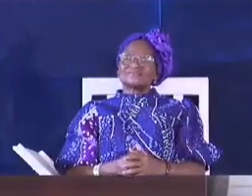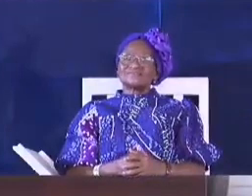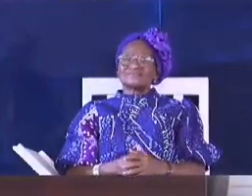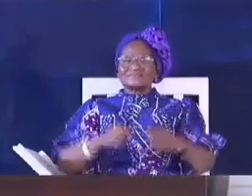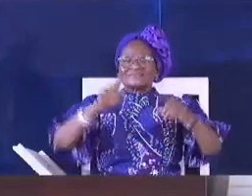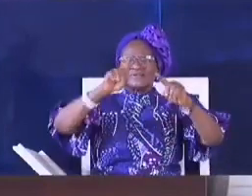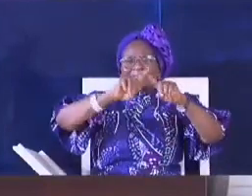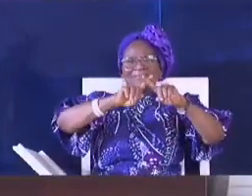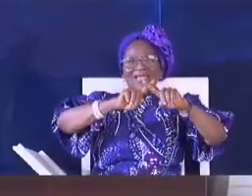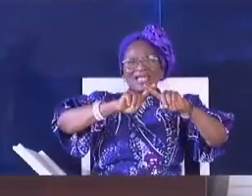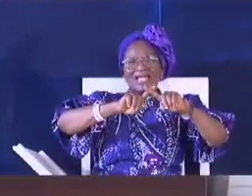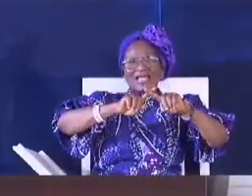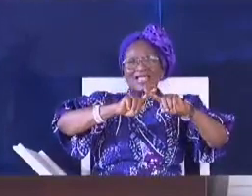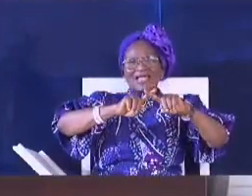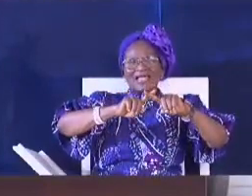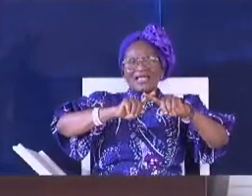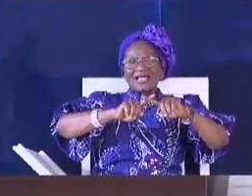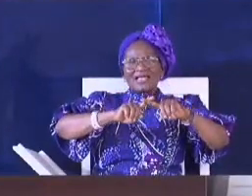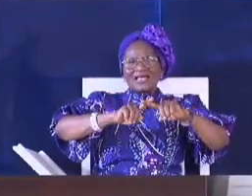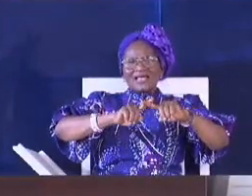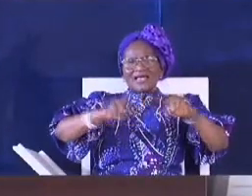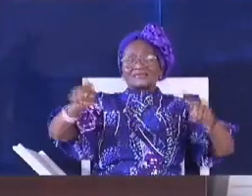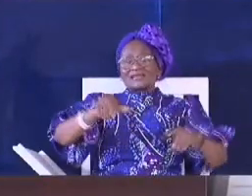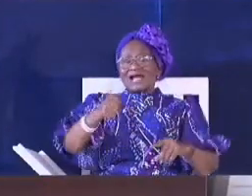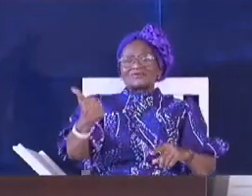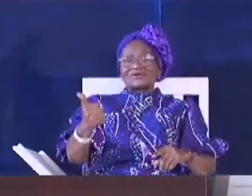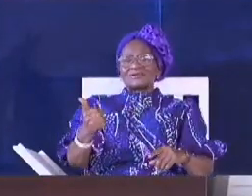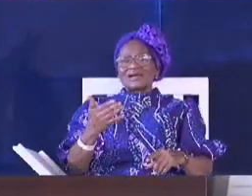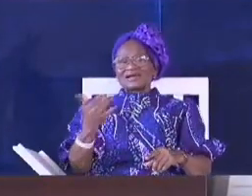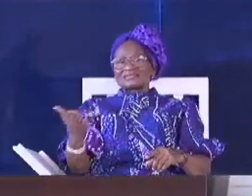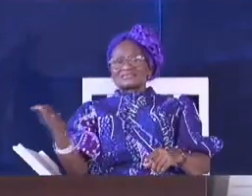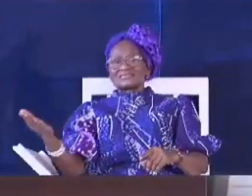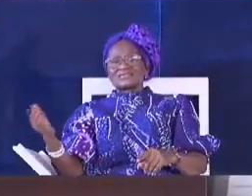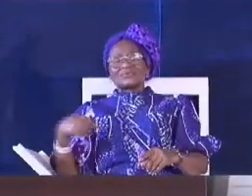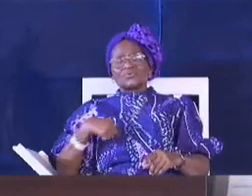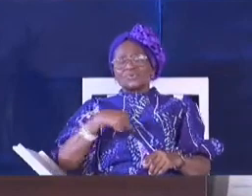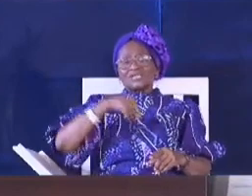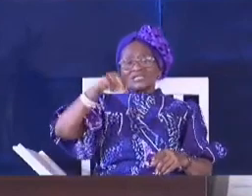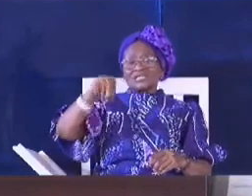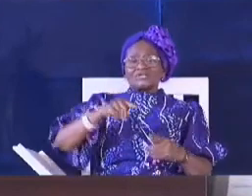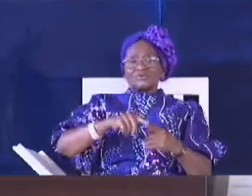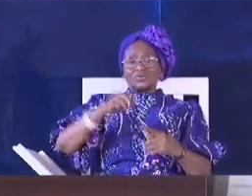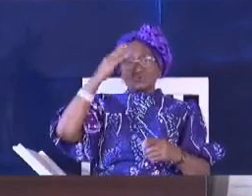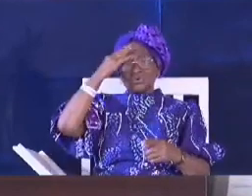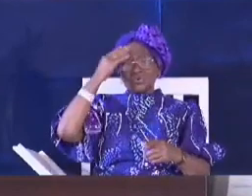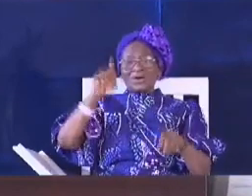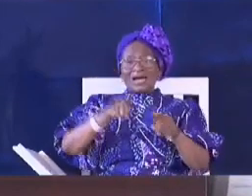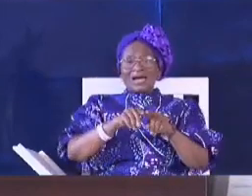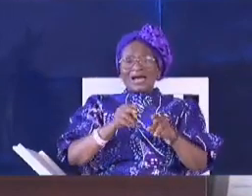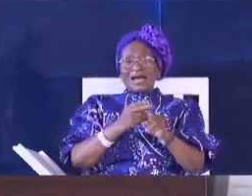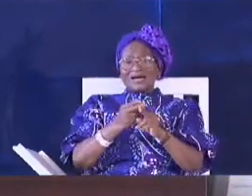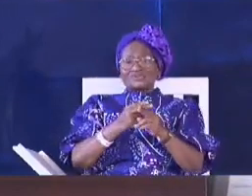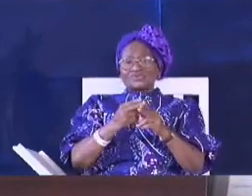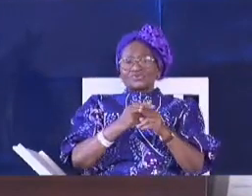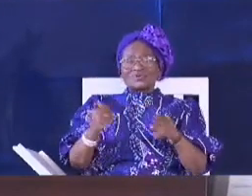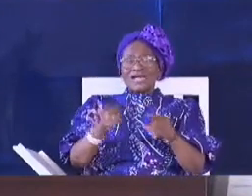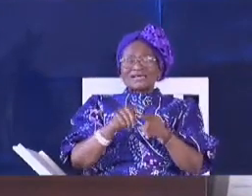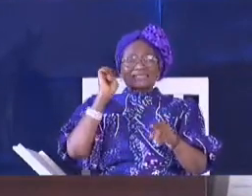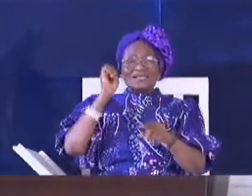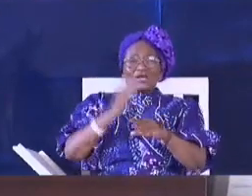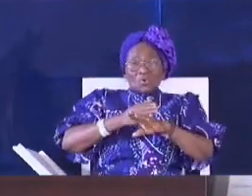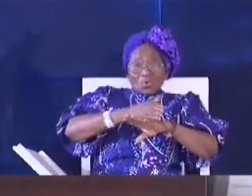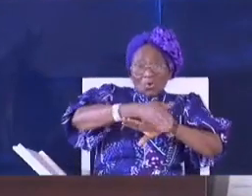But as another thing that you need to know, is that as soon as he crossed River